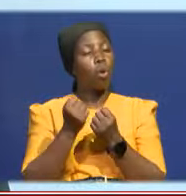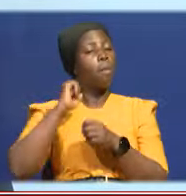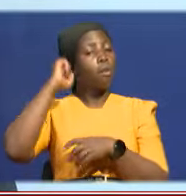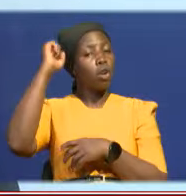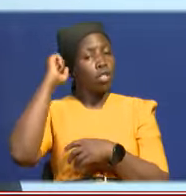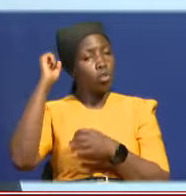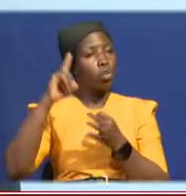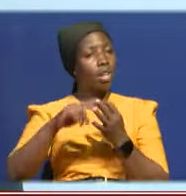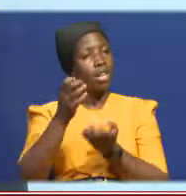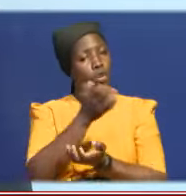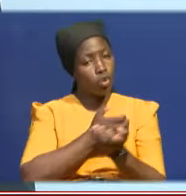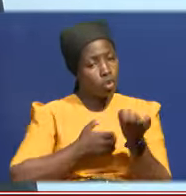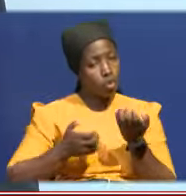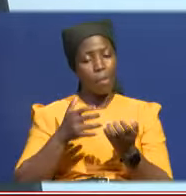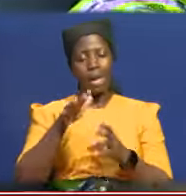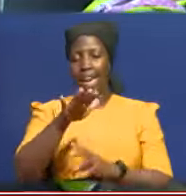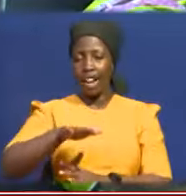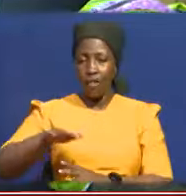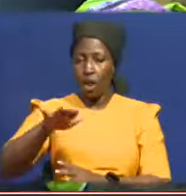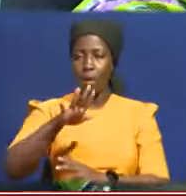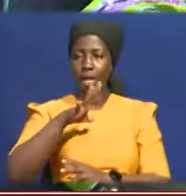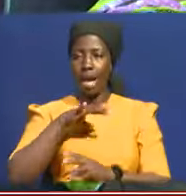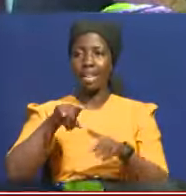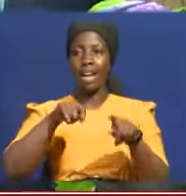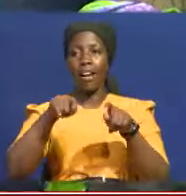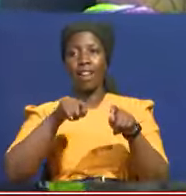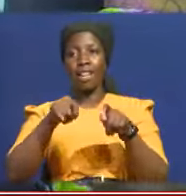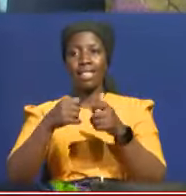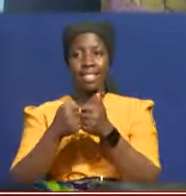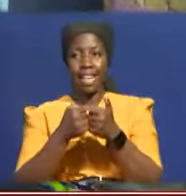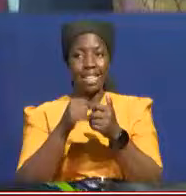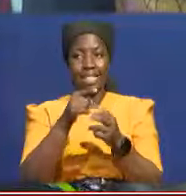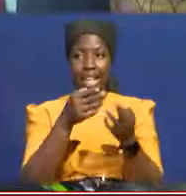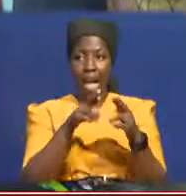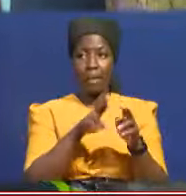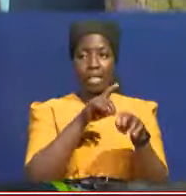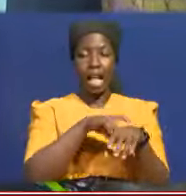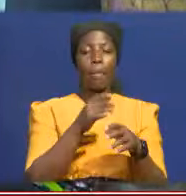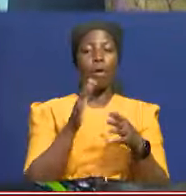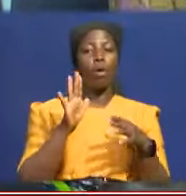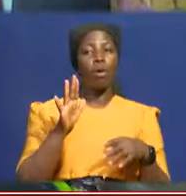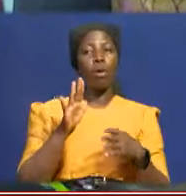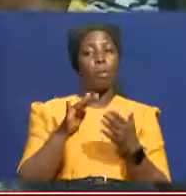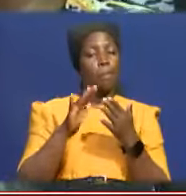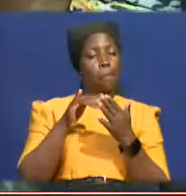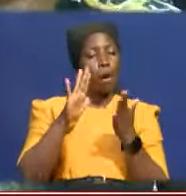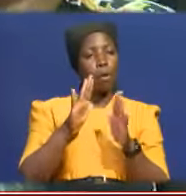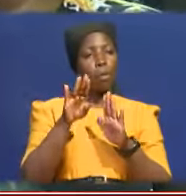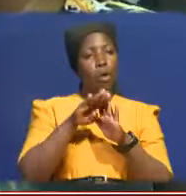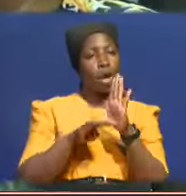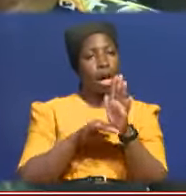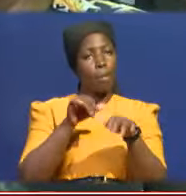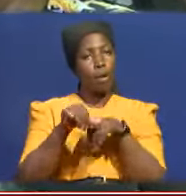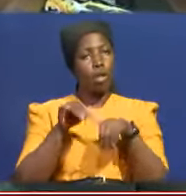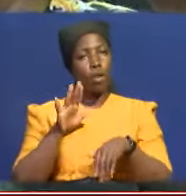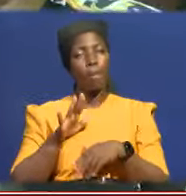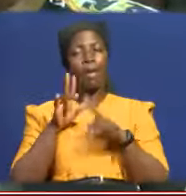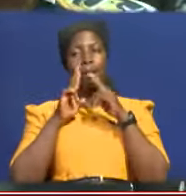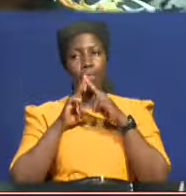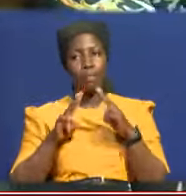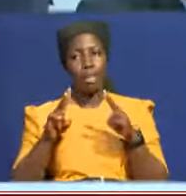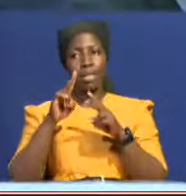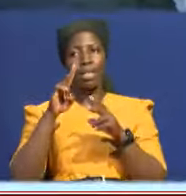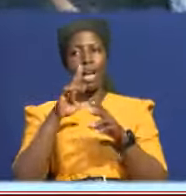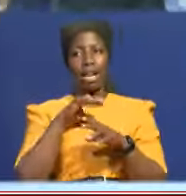ecological, and governance challenges. This comes as more programs such as Women in Peace and Security are set to be launched under